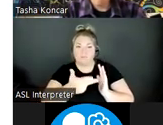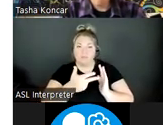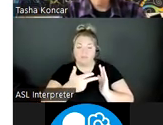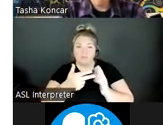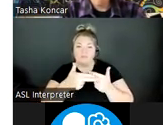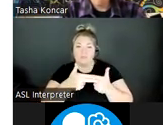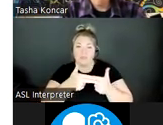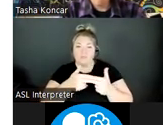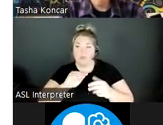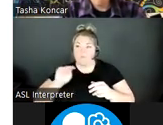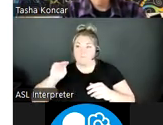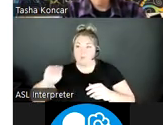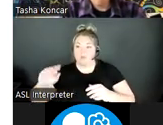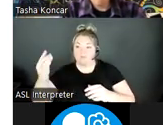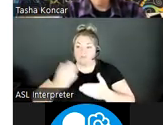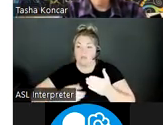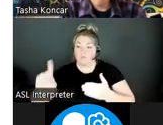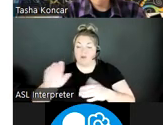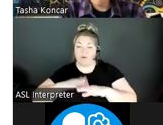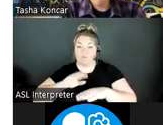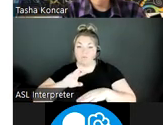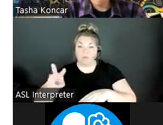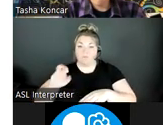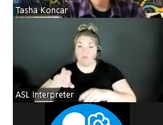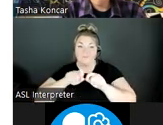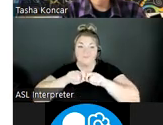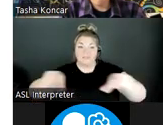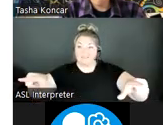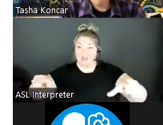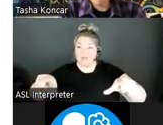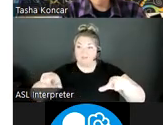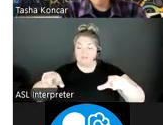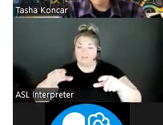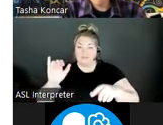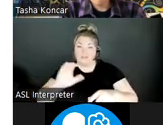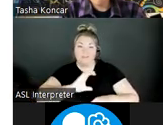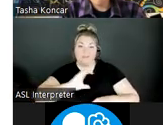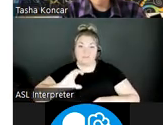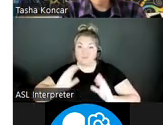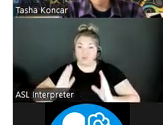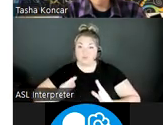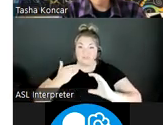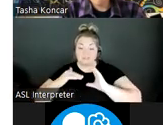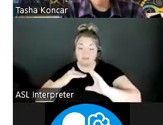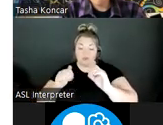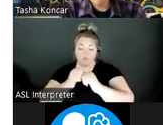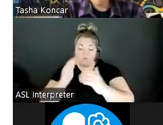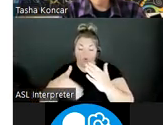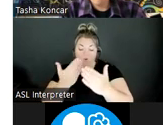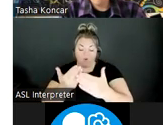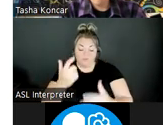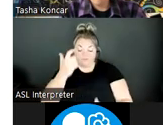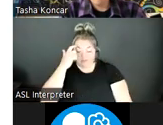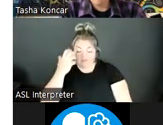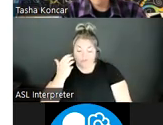put somewhere on the website or sent out in a commissioner's email with like all the mental